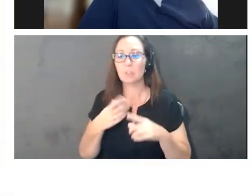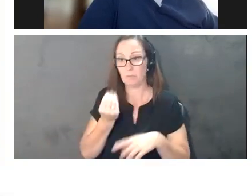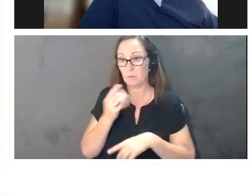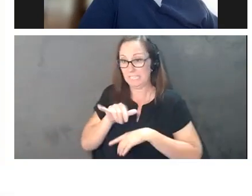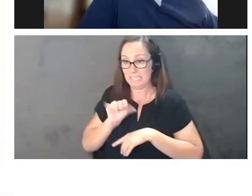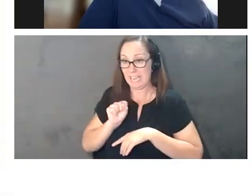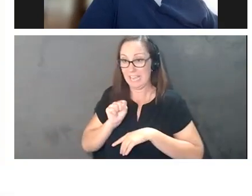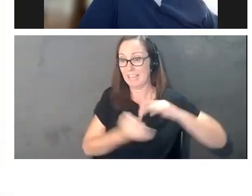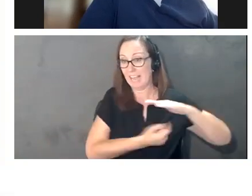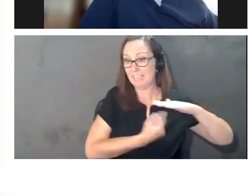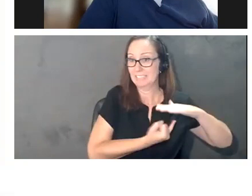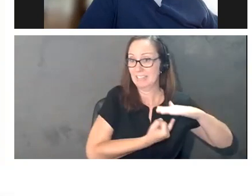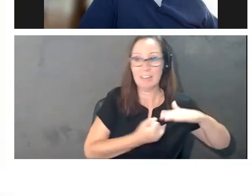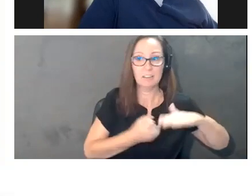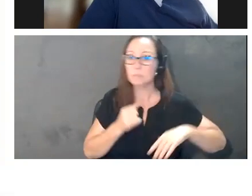days.